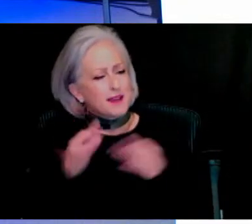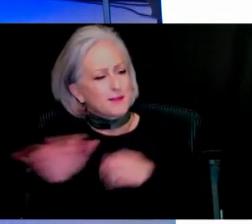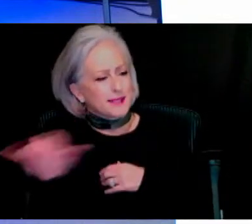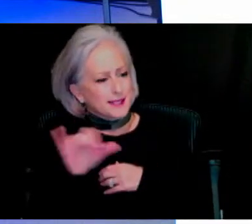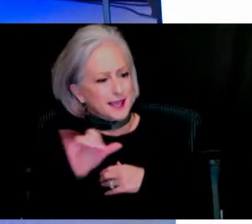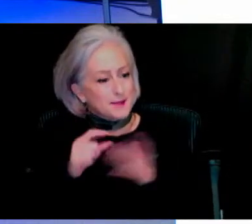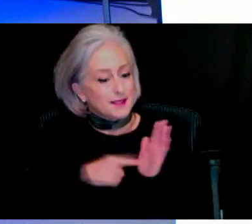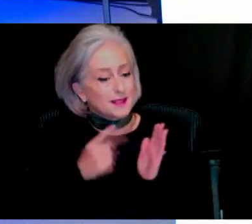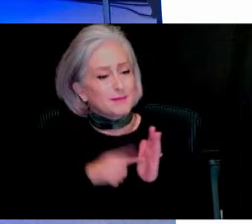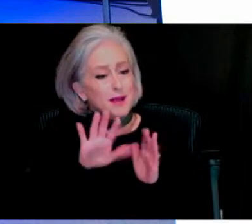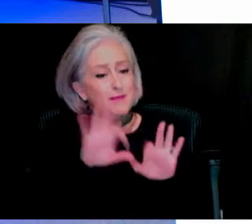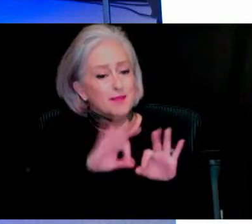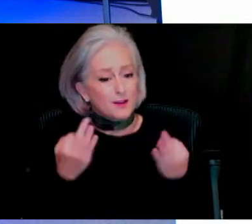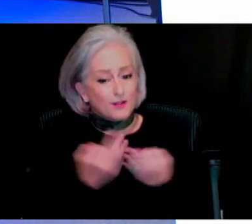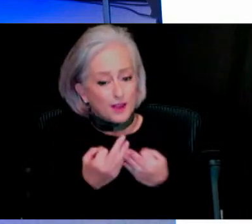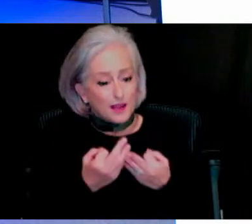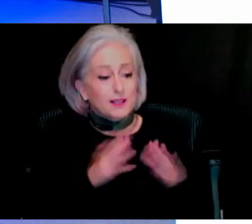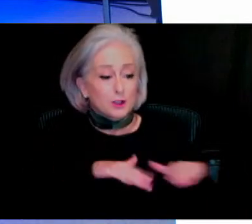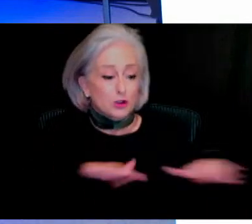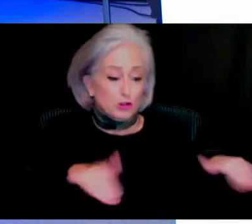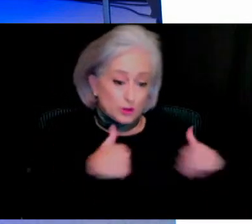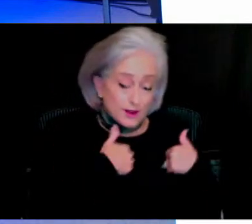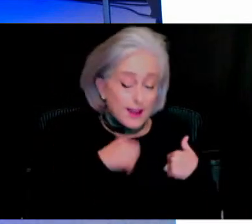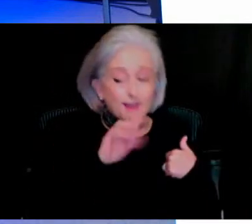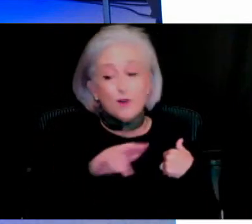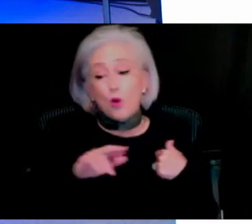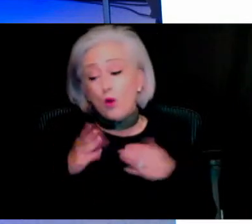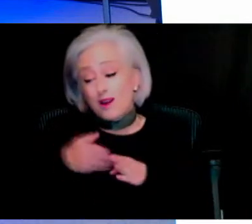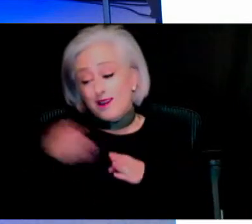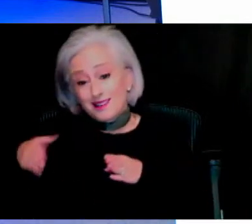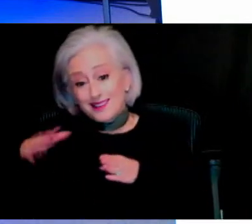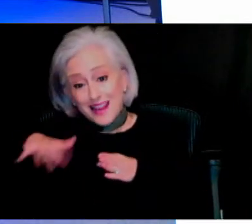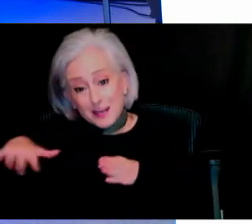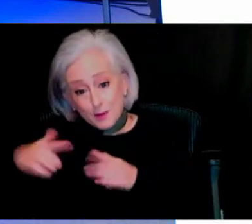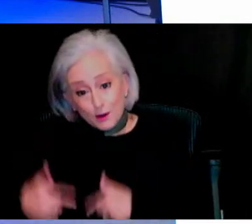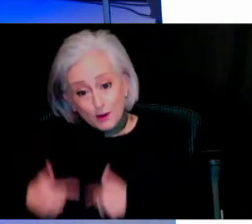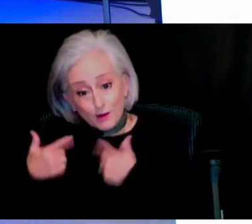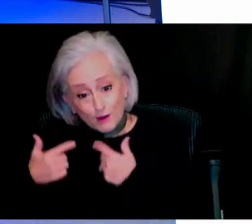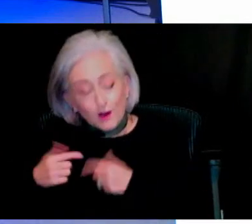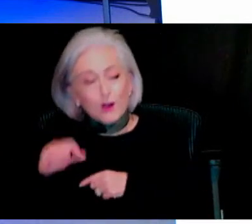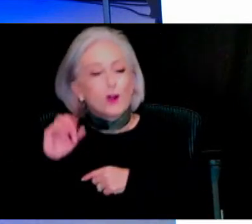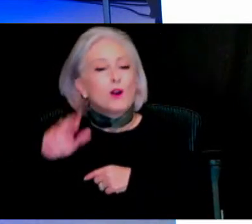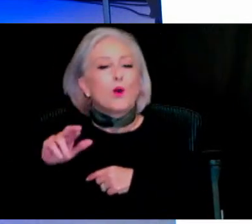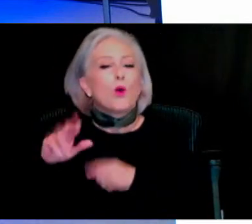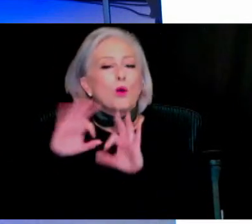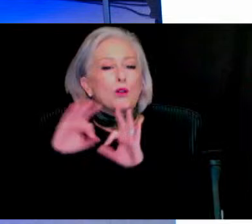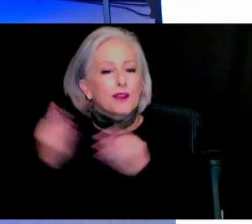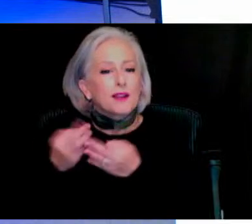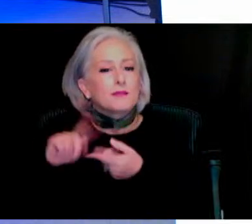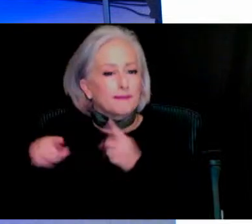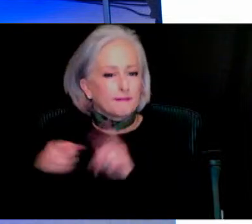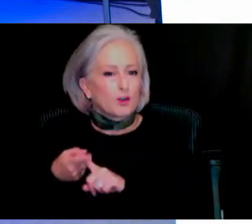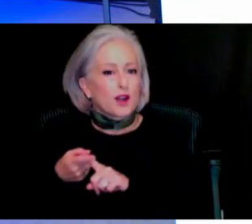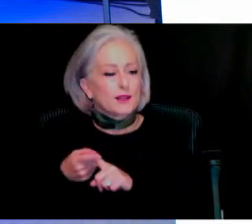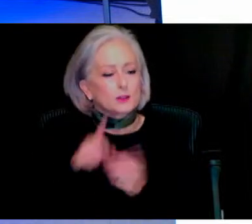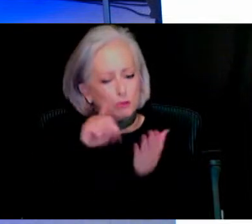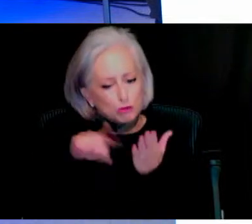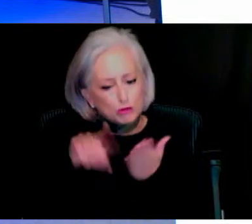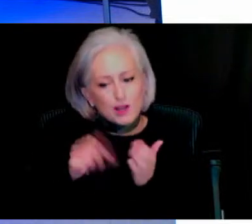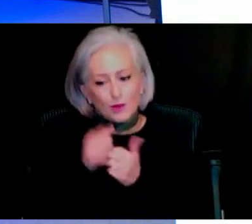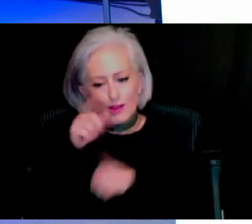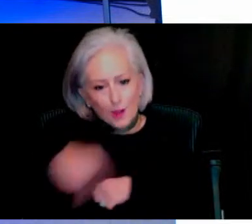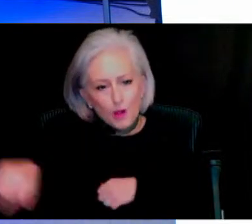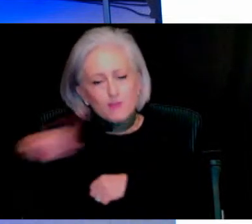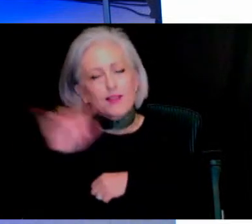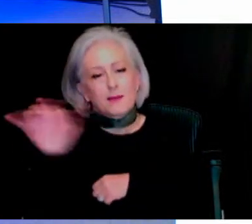their colleagues and their friends, and it's kind of building new activities and traditions with those folks and checking in with them and calling